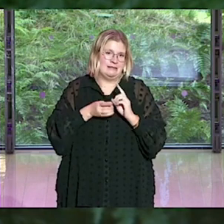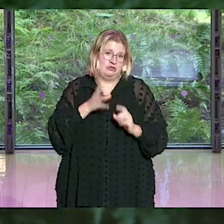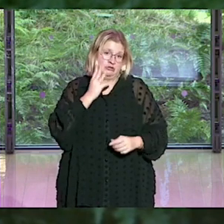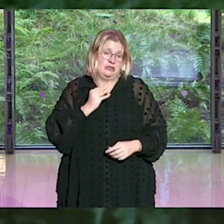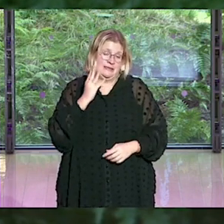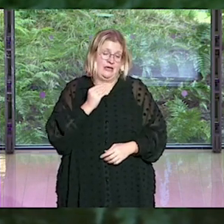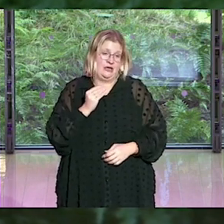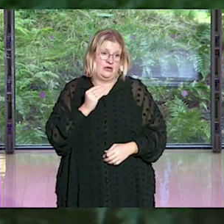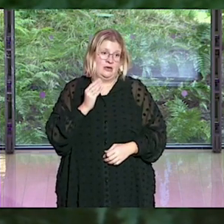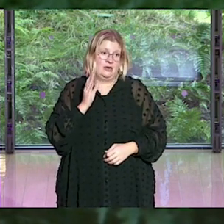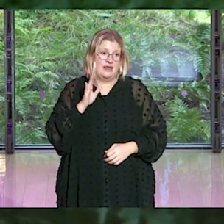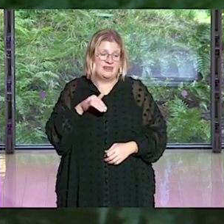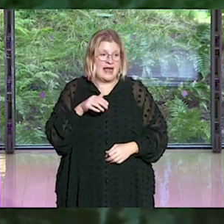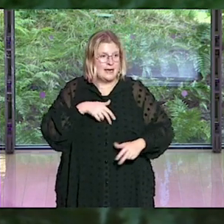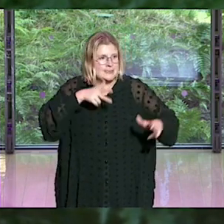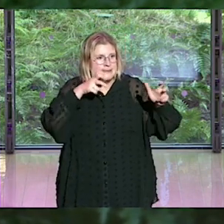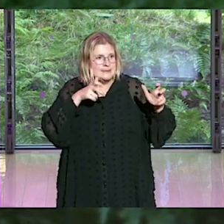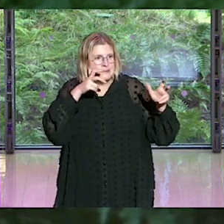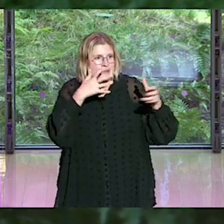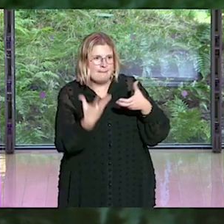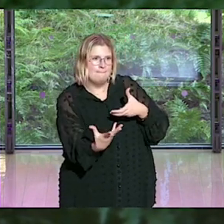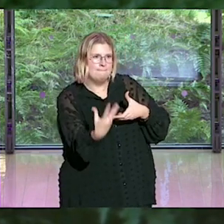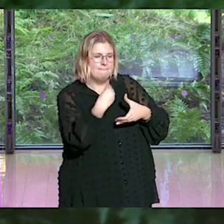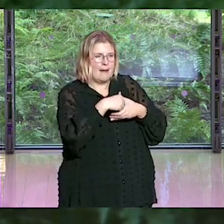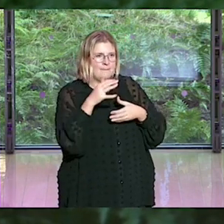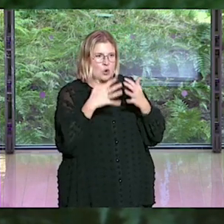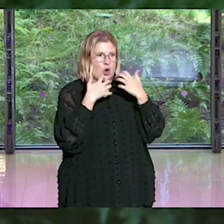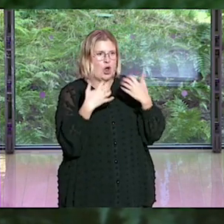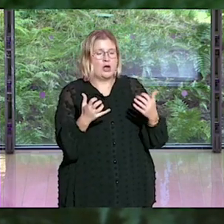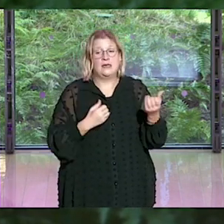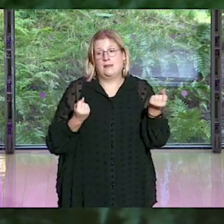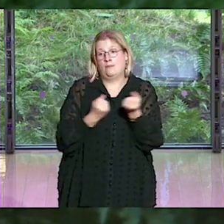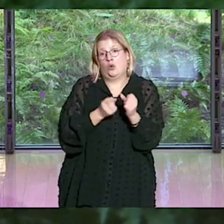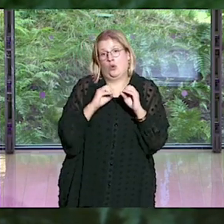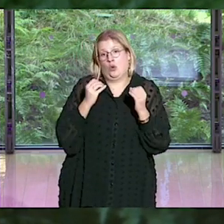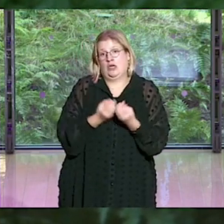experiences that cultivate your audience and support your organization.